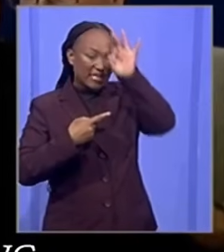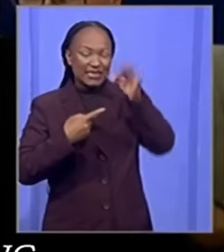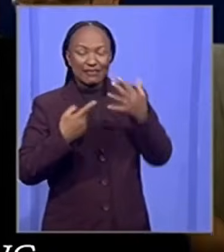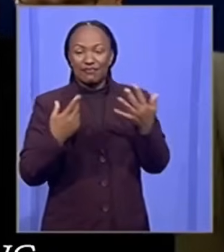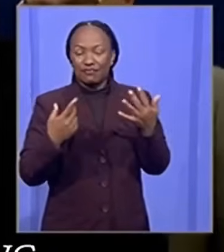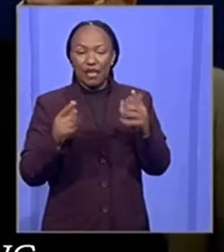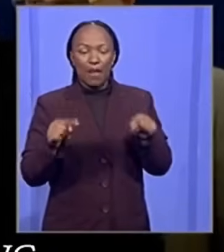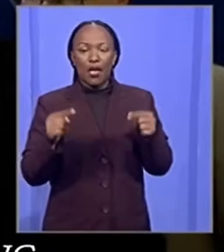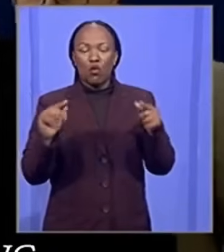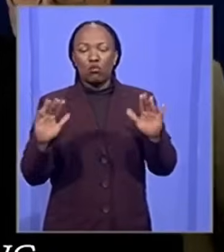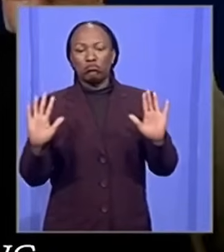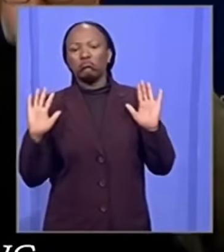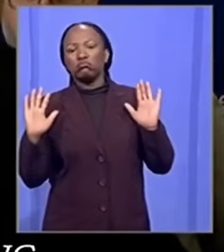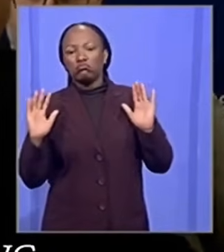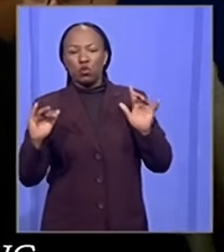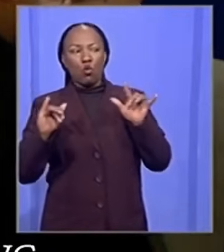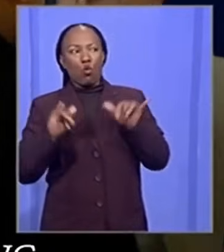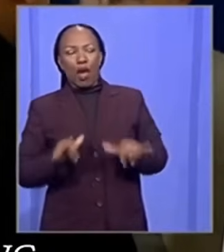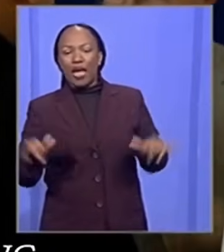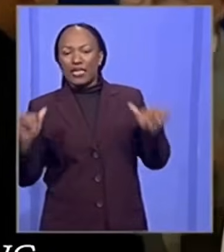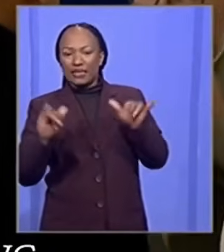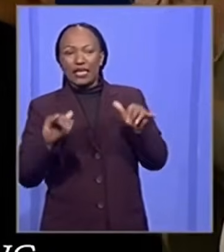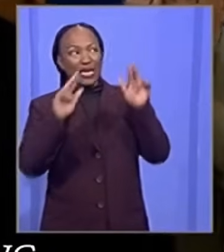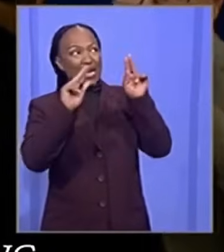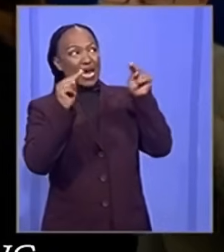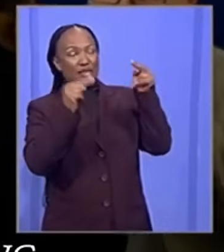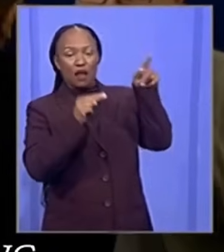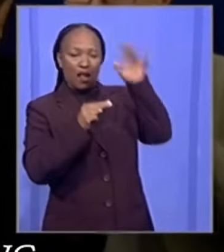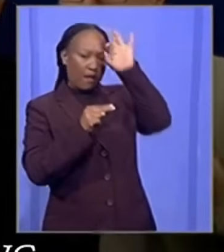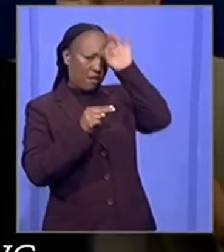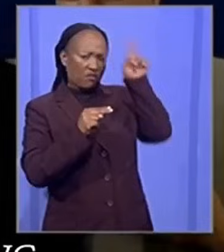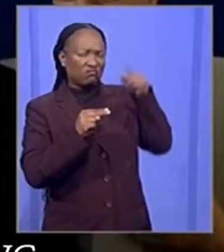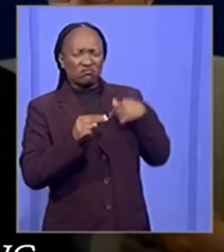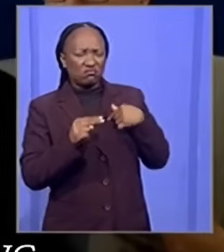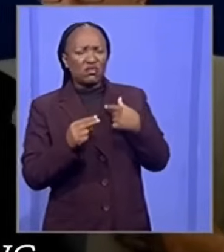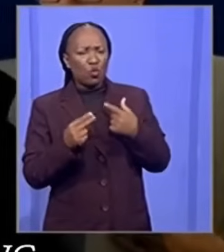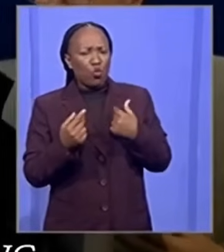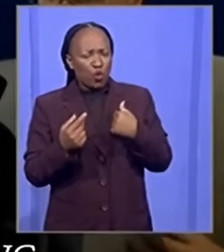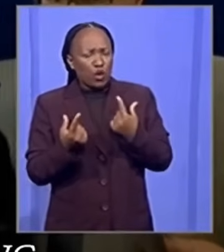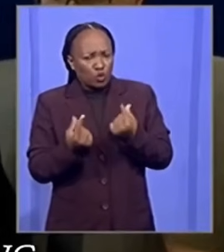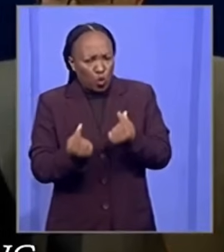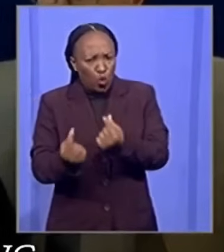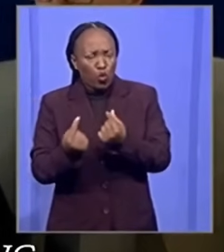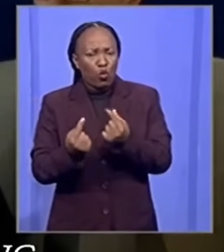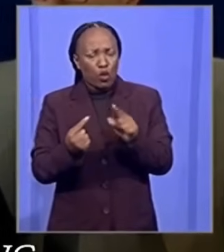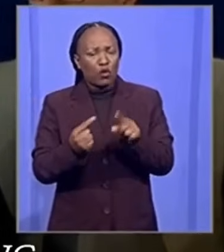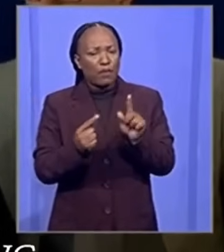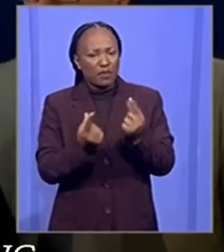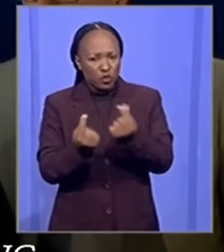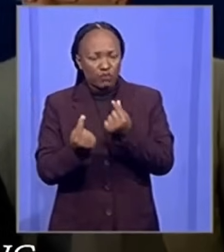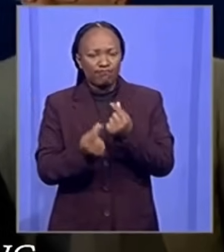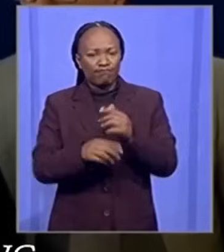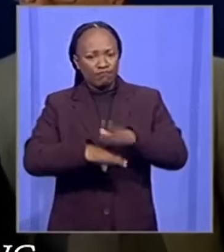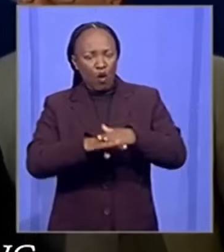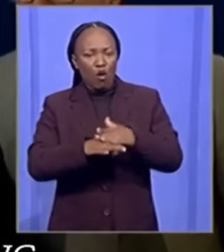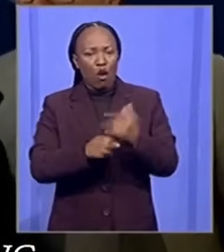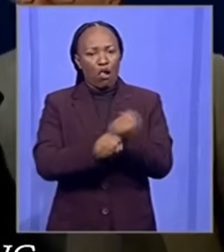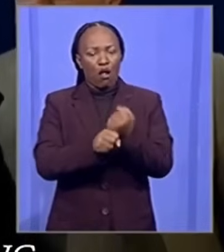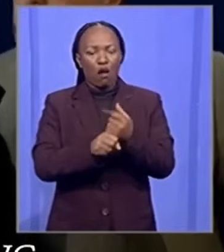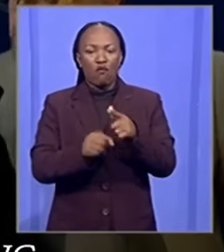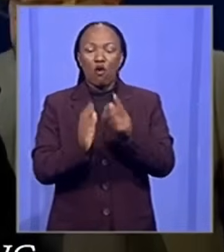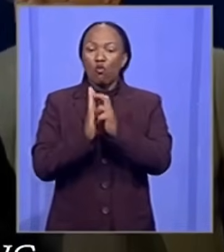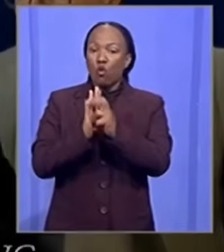province and just say, well, we'll wait for national and policing powers. We will do what is necessary, and as much as we can within the framework of the